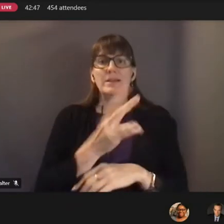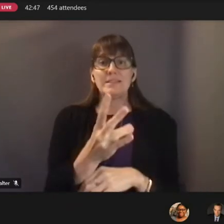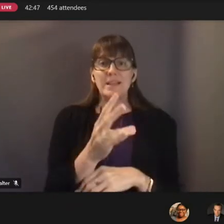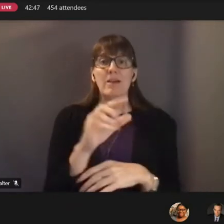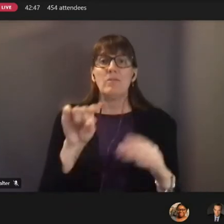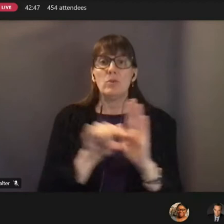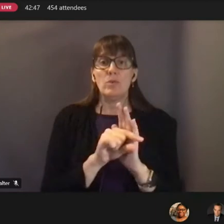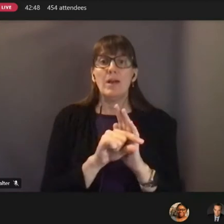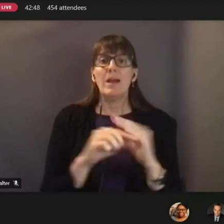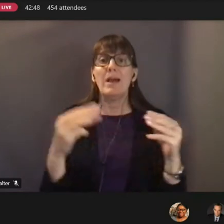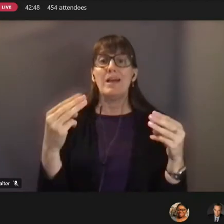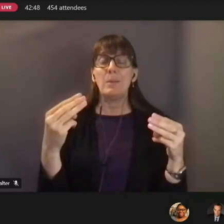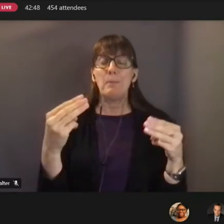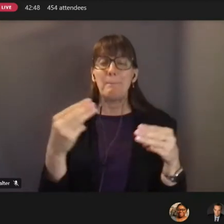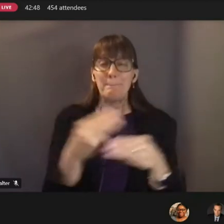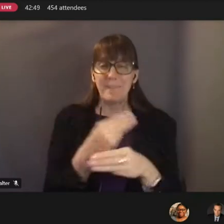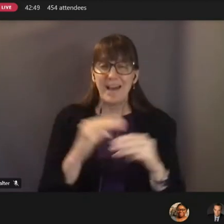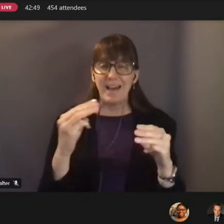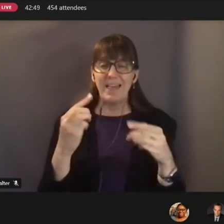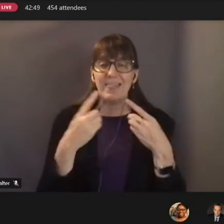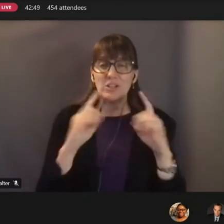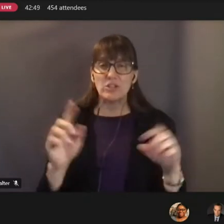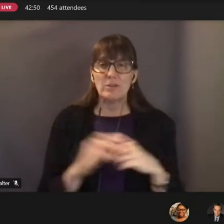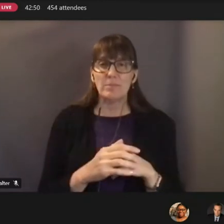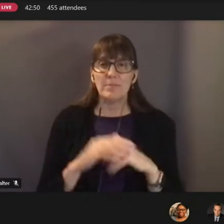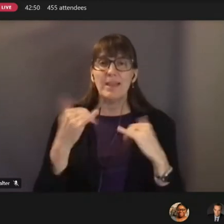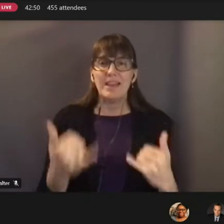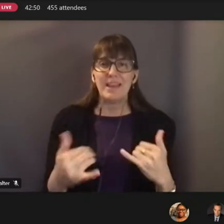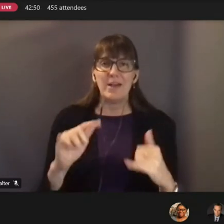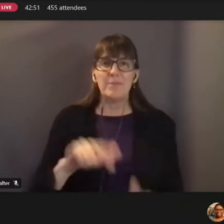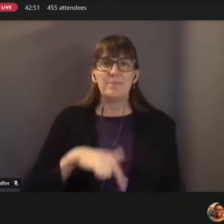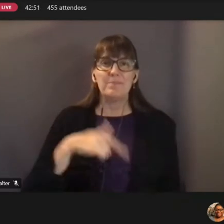And now I'll turn it over to my colleague, Caleb Perkins.